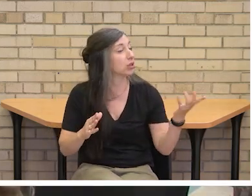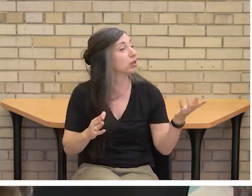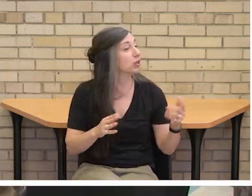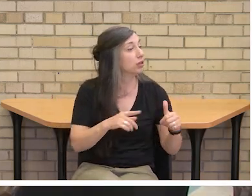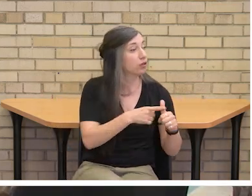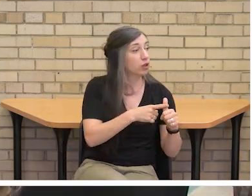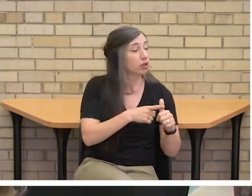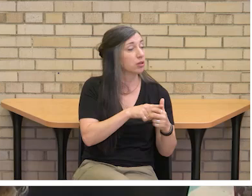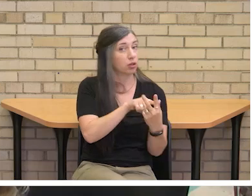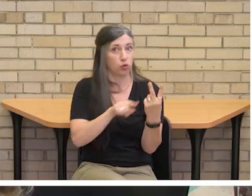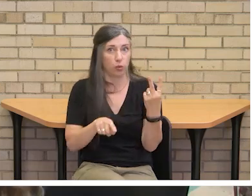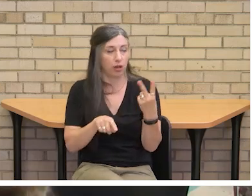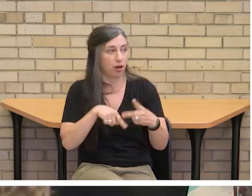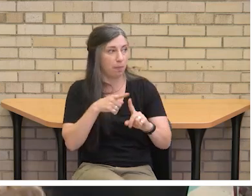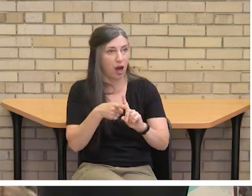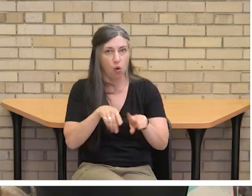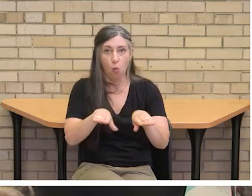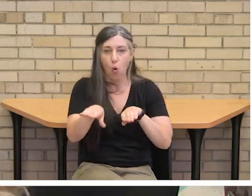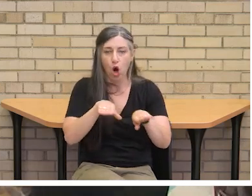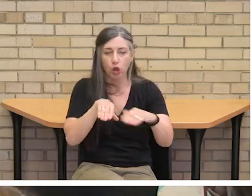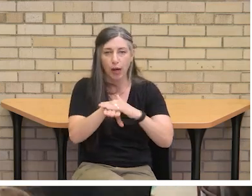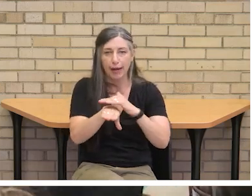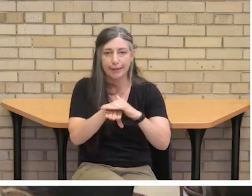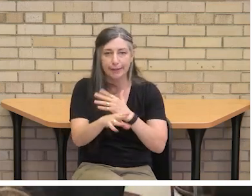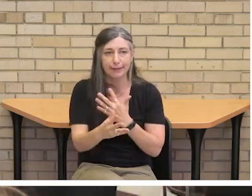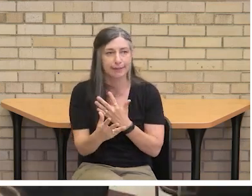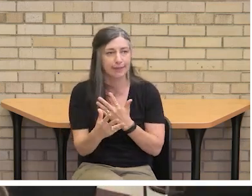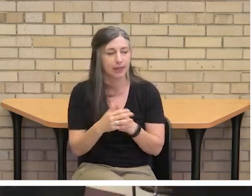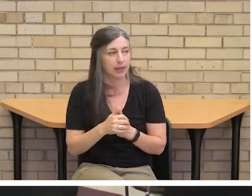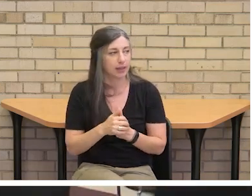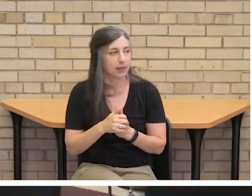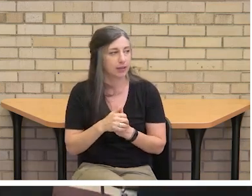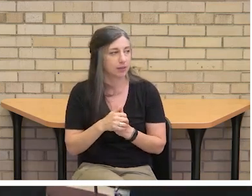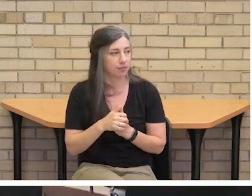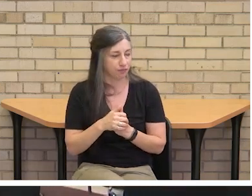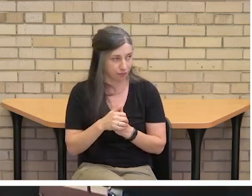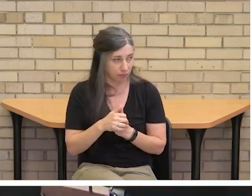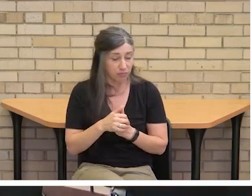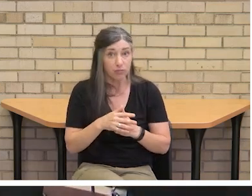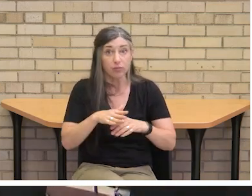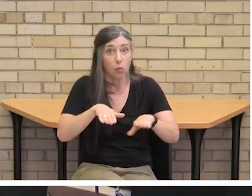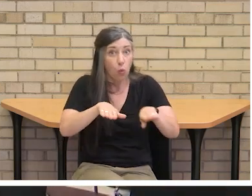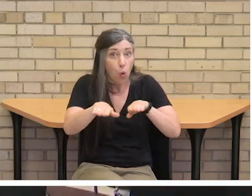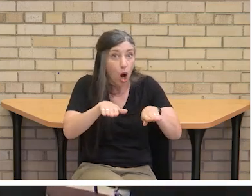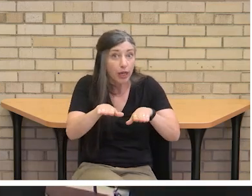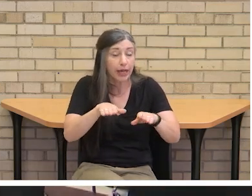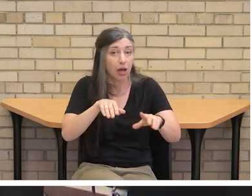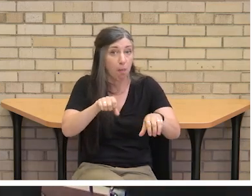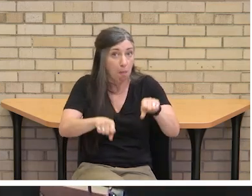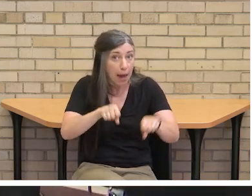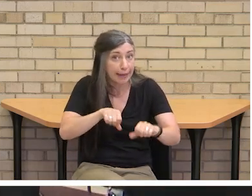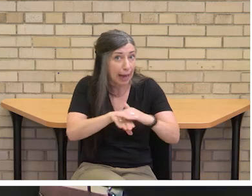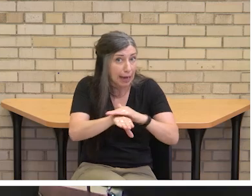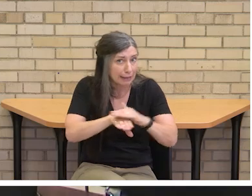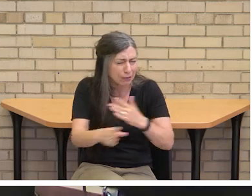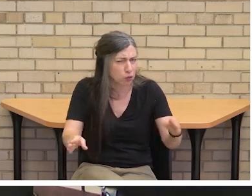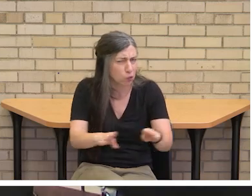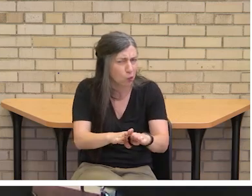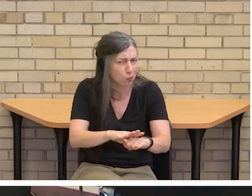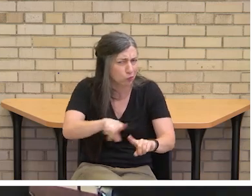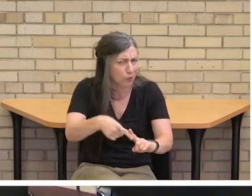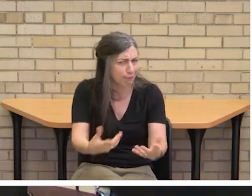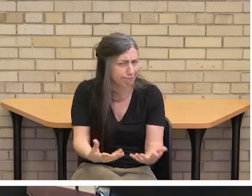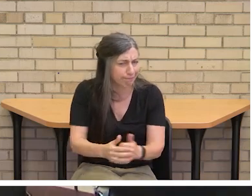The first 2 questions are about pedestrian access. When is pedestrian and bike access to the bridge expected to be closed